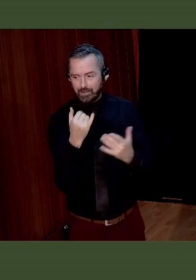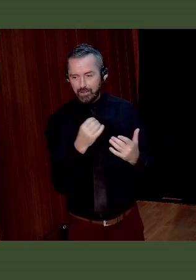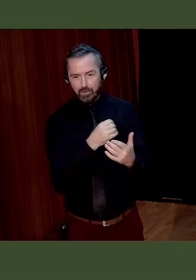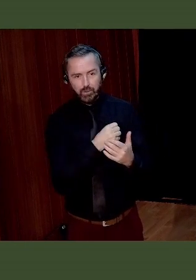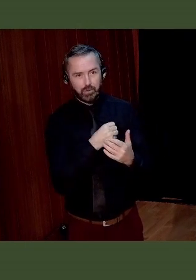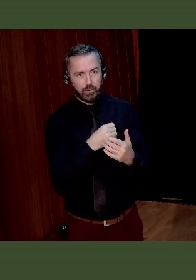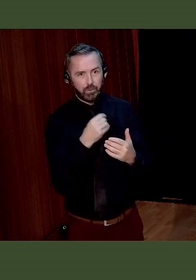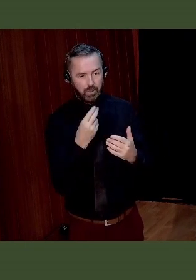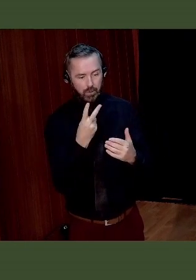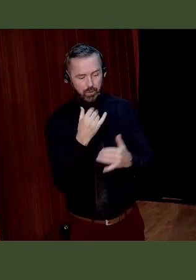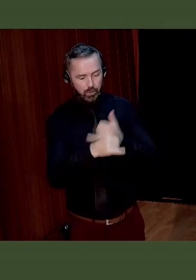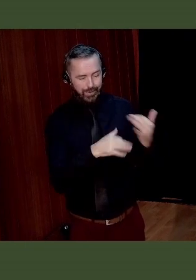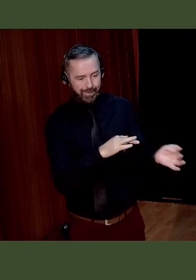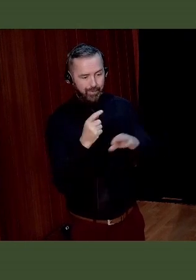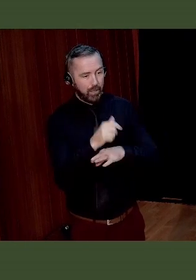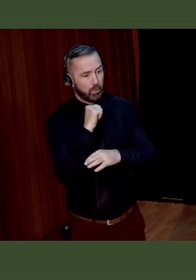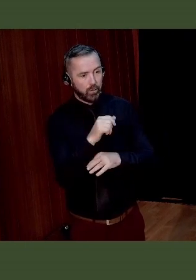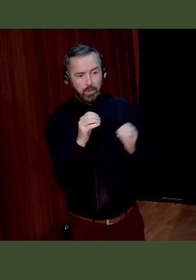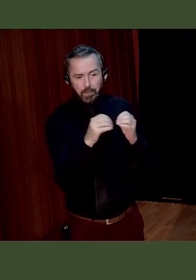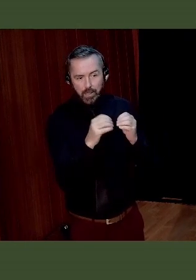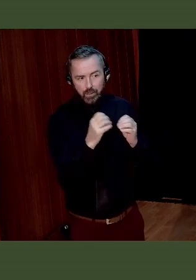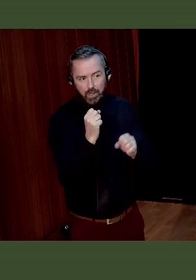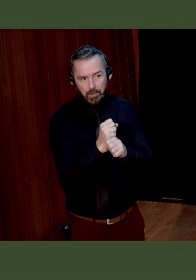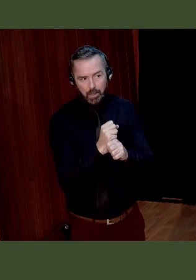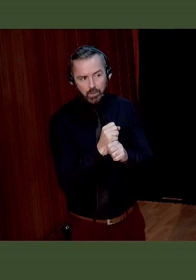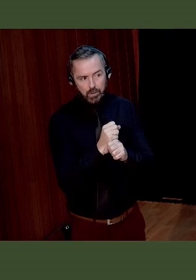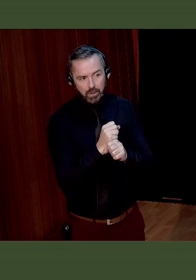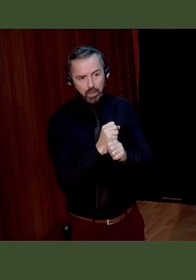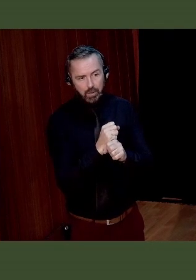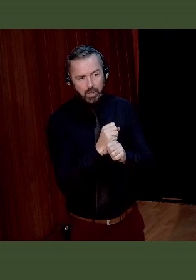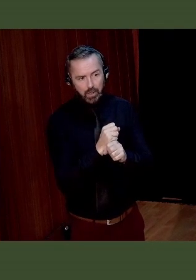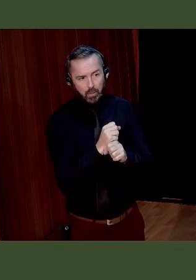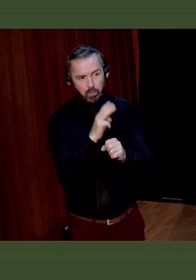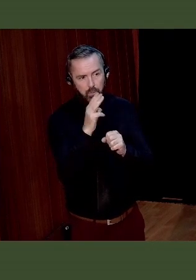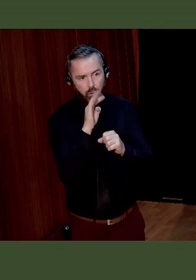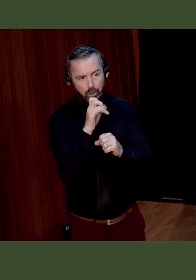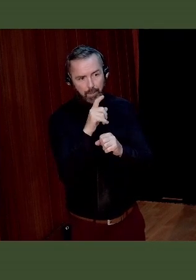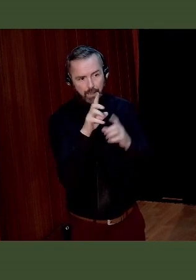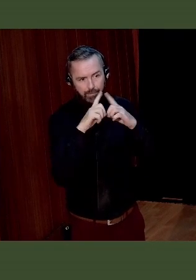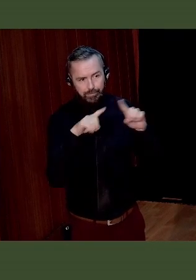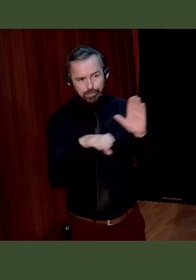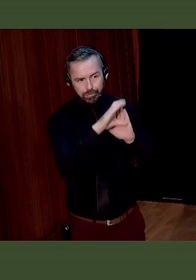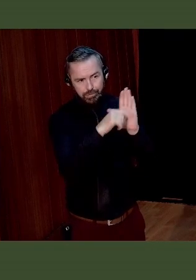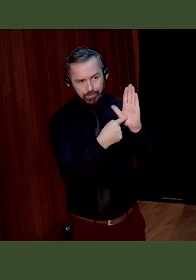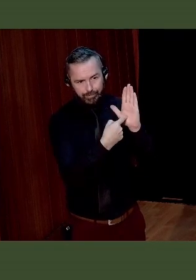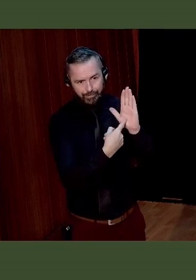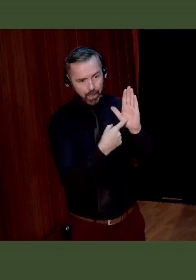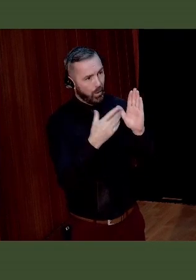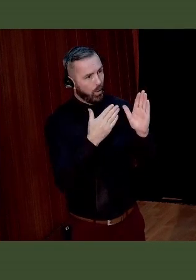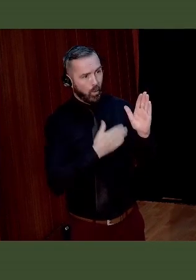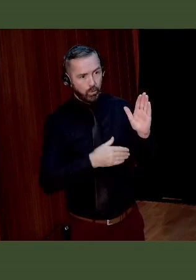Two years after that, there was no reference at all in the proclamation. Apart from the title